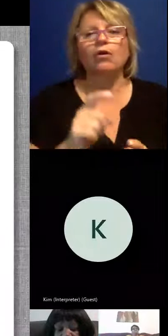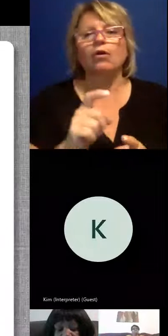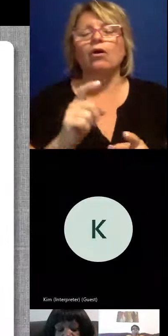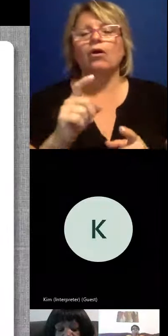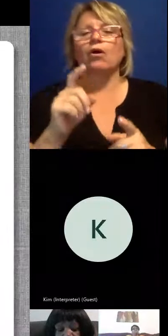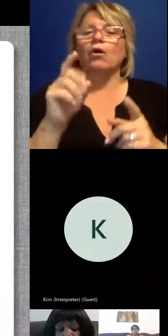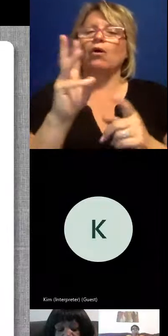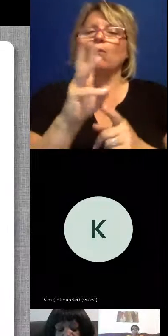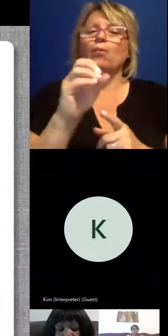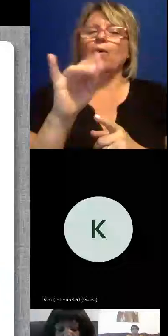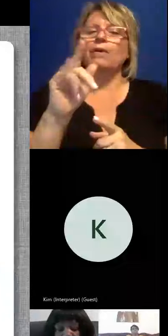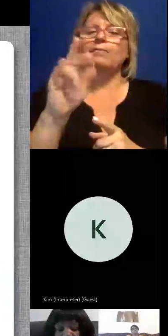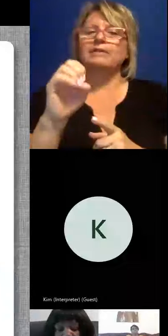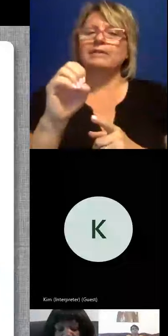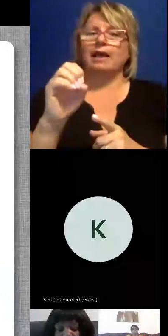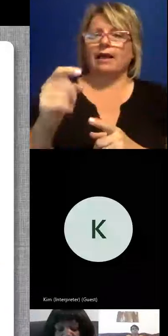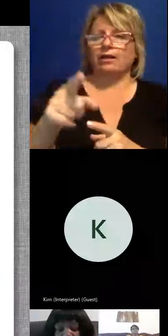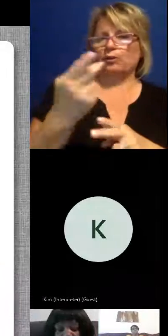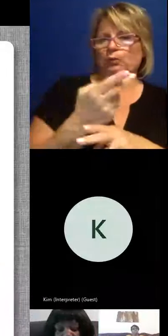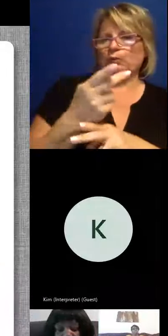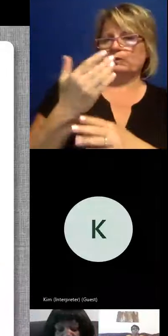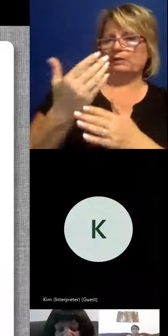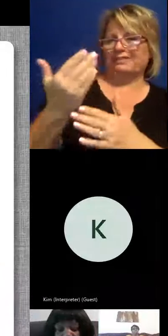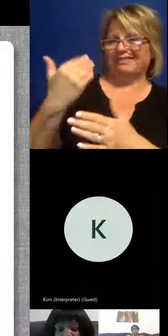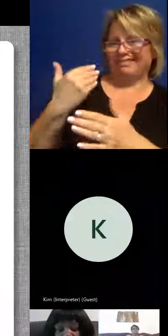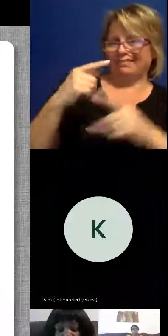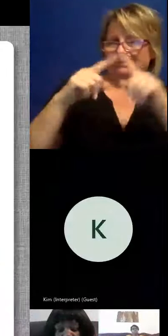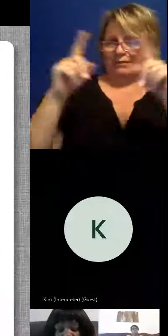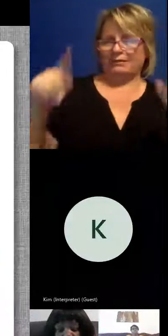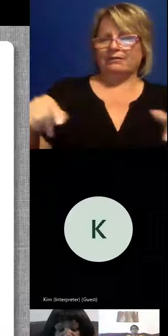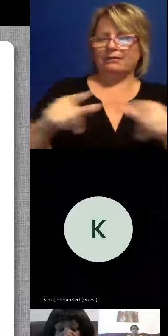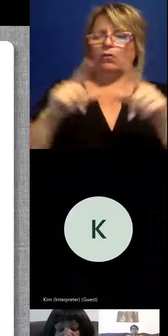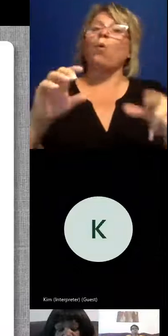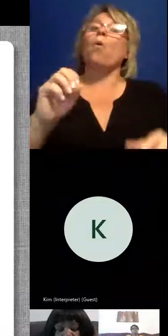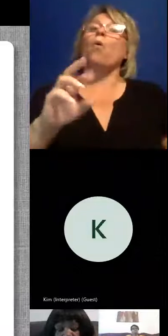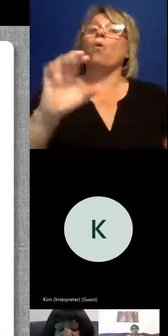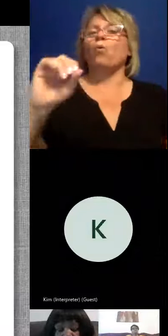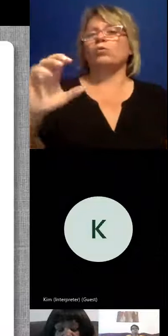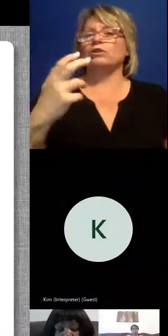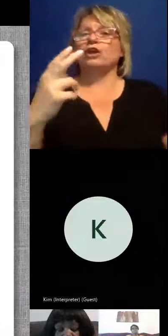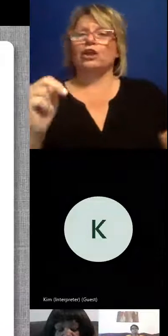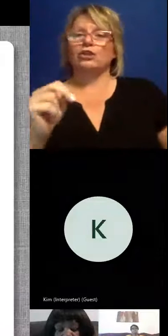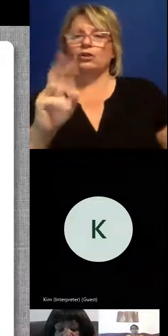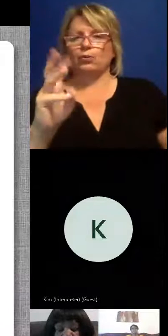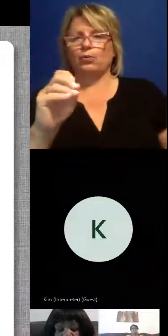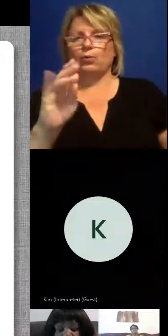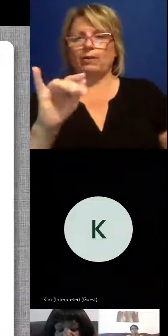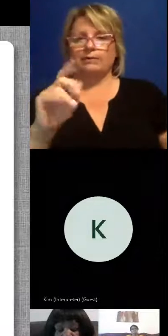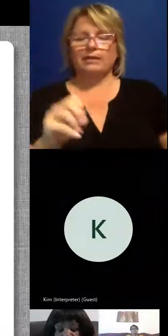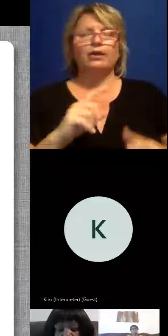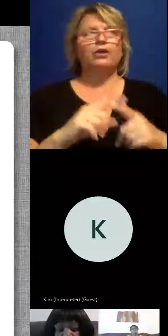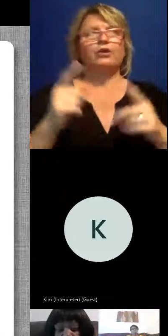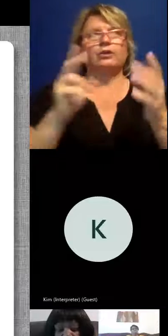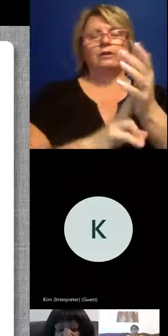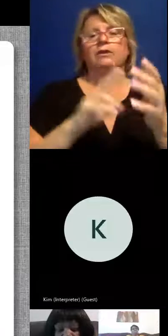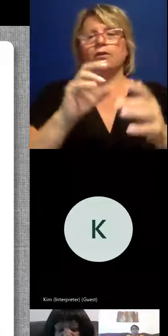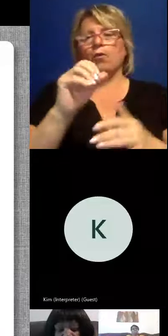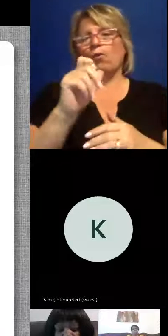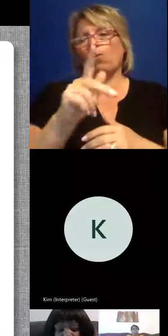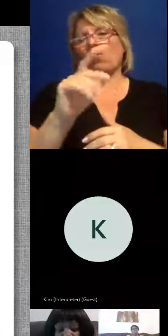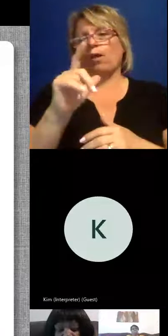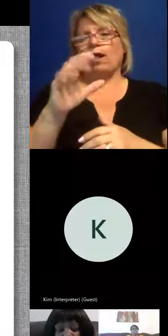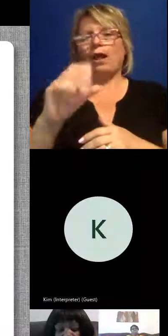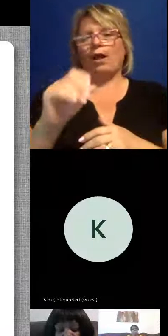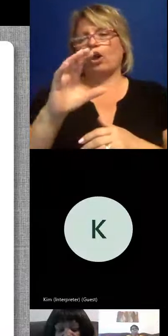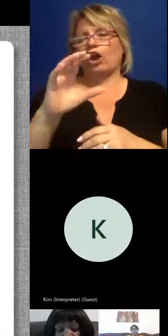previous slide or on the OCHN website. You can register at Oakland County Clerk's